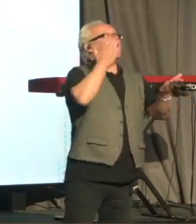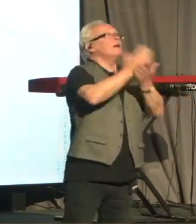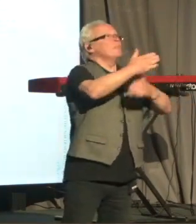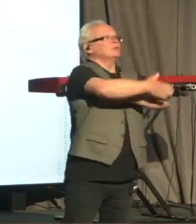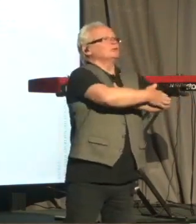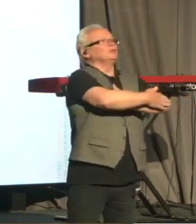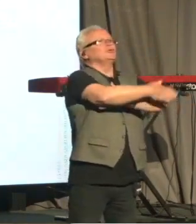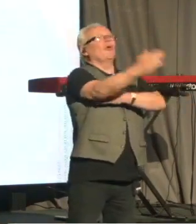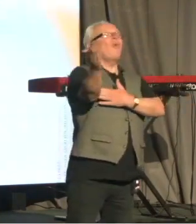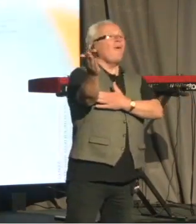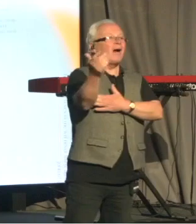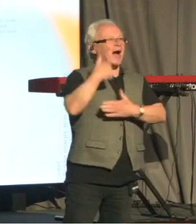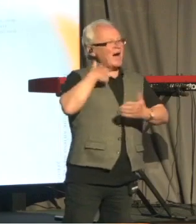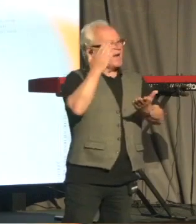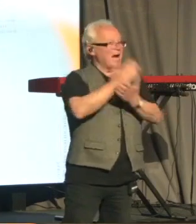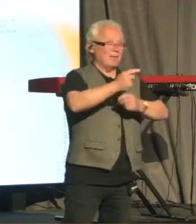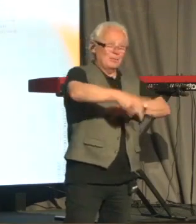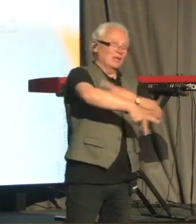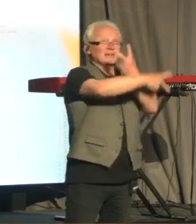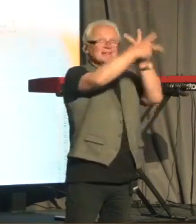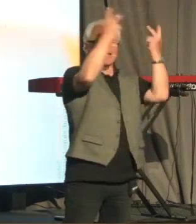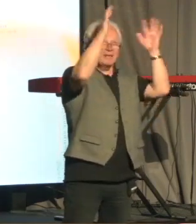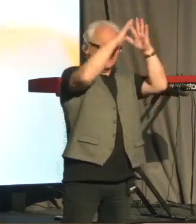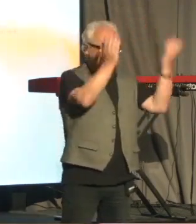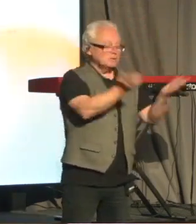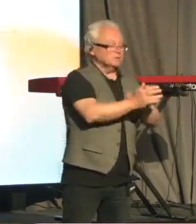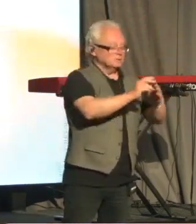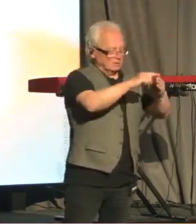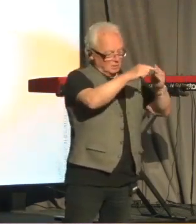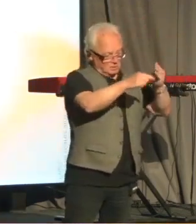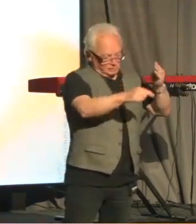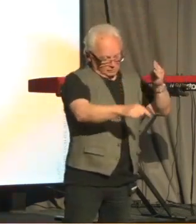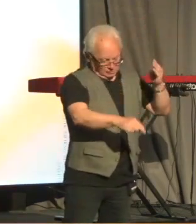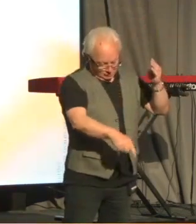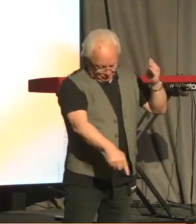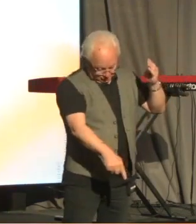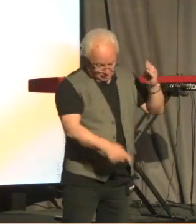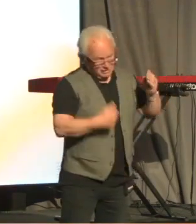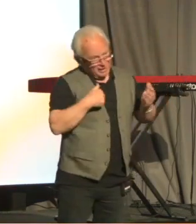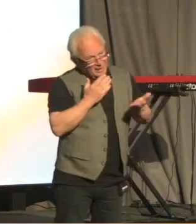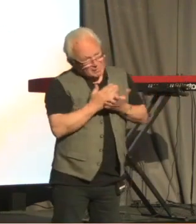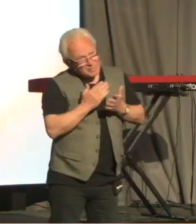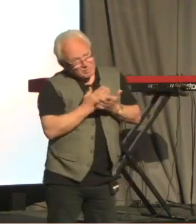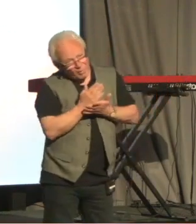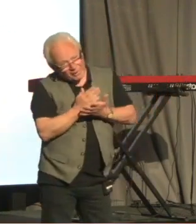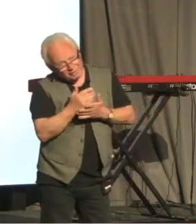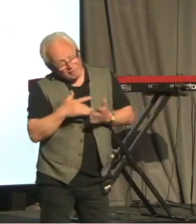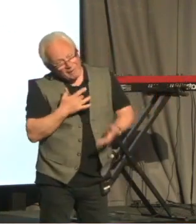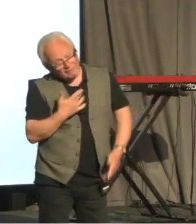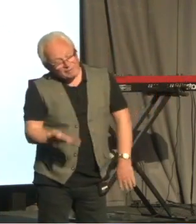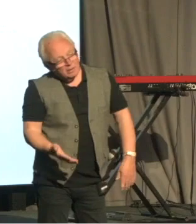door. I am the light of the world. And then it's like, I am the bread of life.